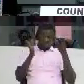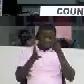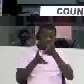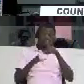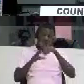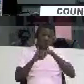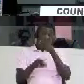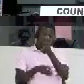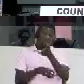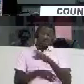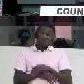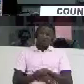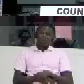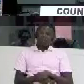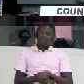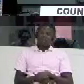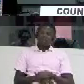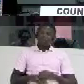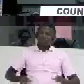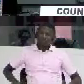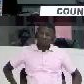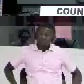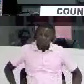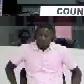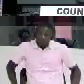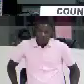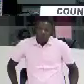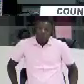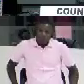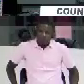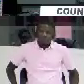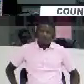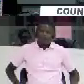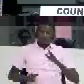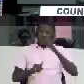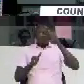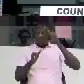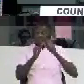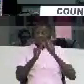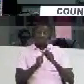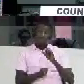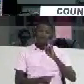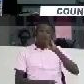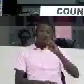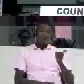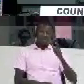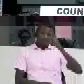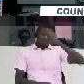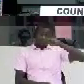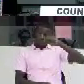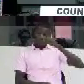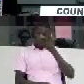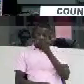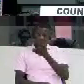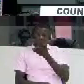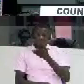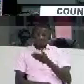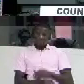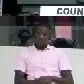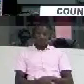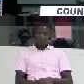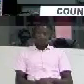them were all there. Can you remember the IGP being there? ndax fàttale ko nga ne IGP mu ngi fa